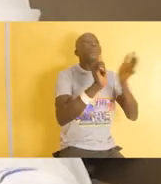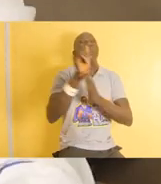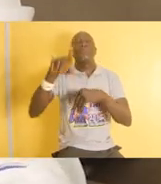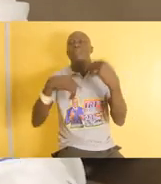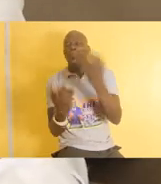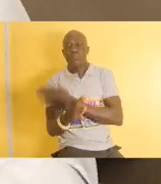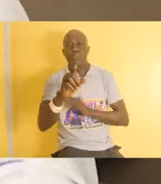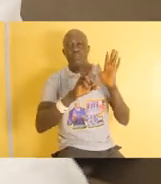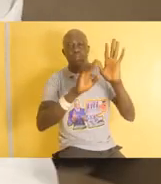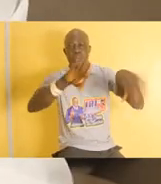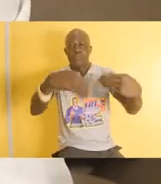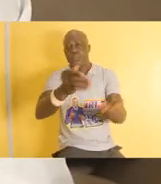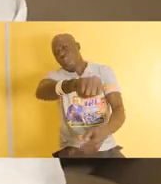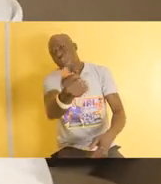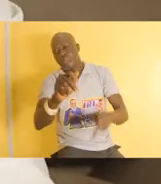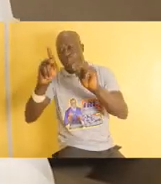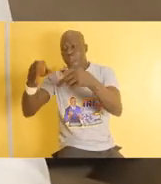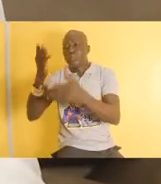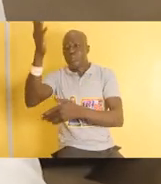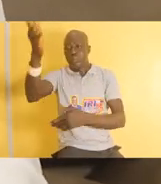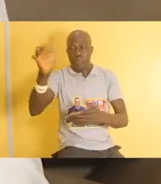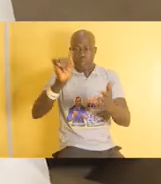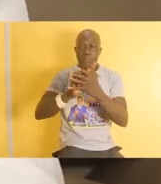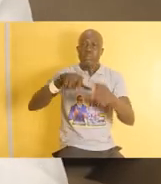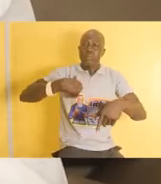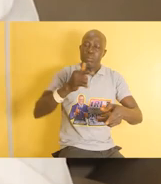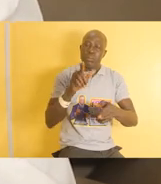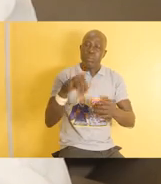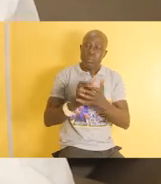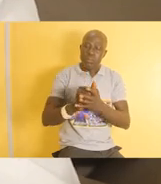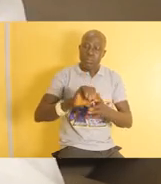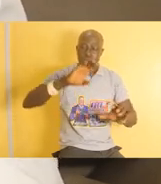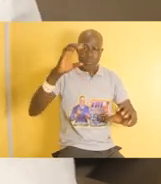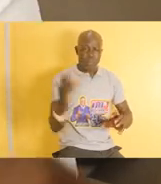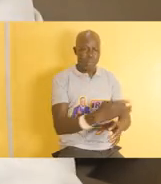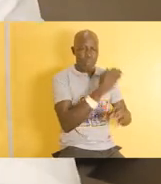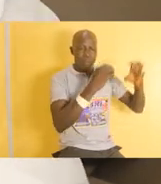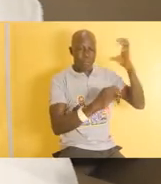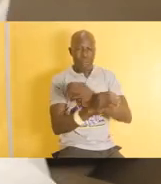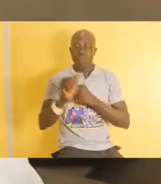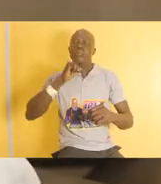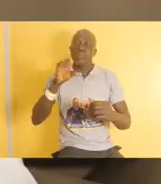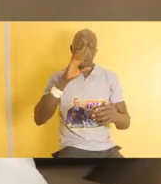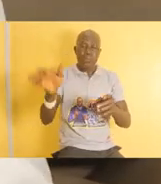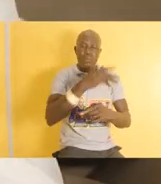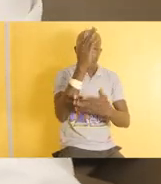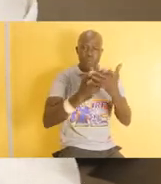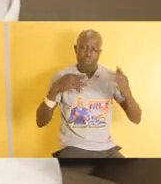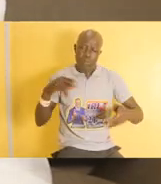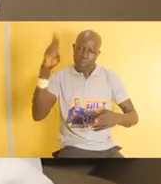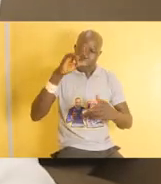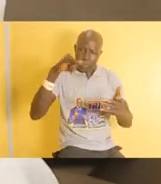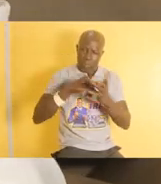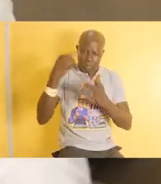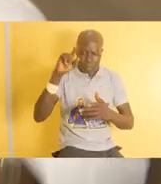destination. God will put somebody in charge. Let me tell you. To echo what told the will not occupy your space. Somebody has to use this